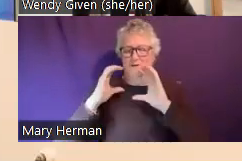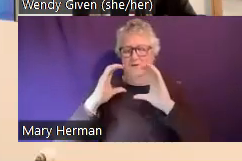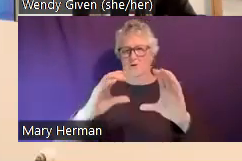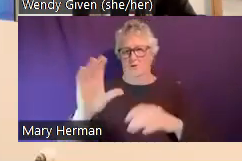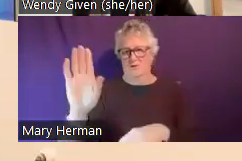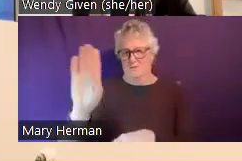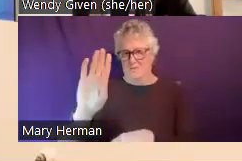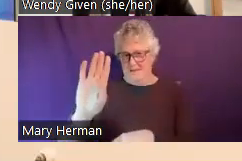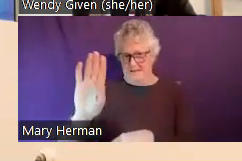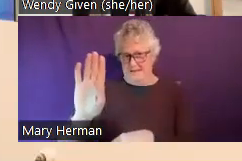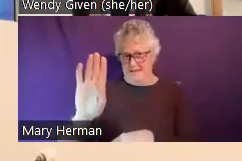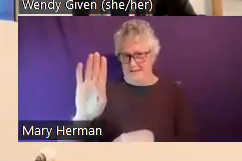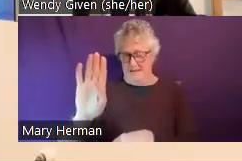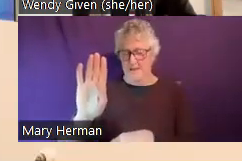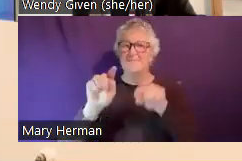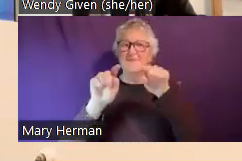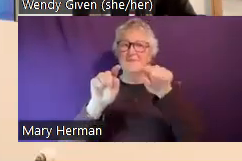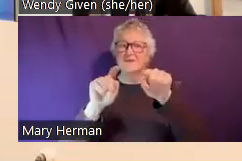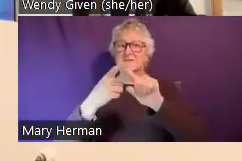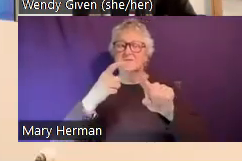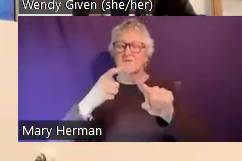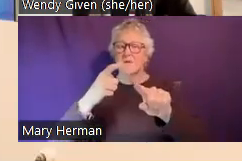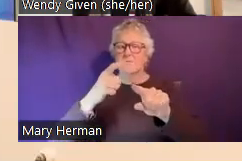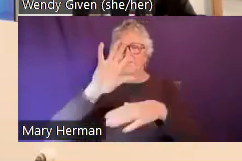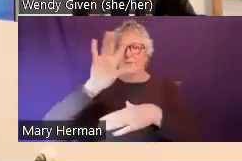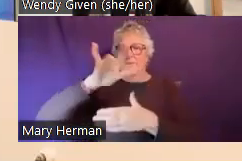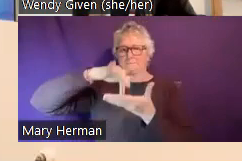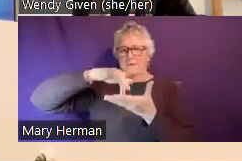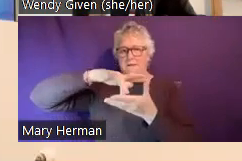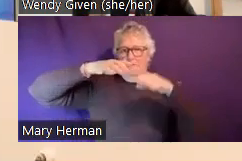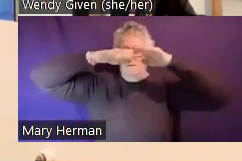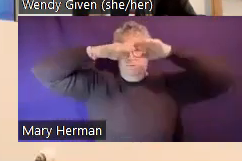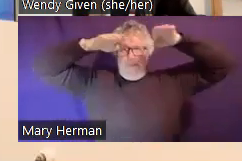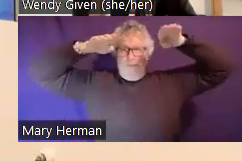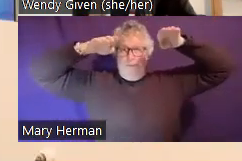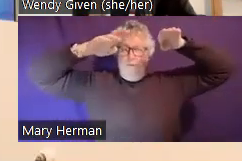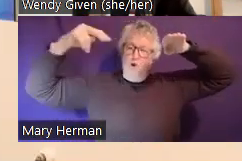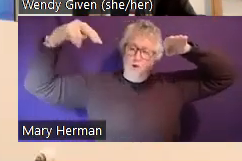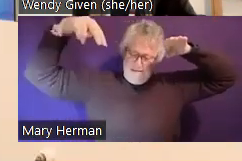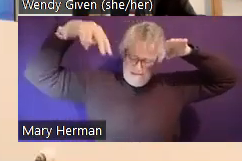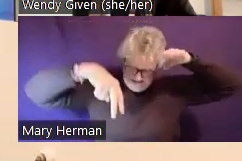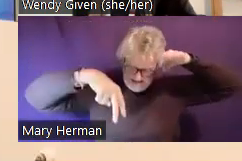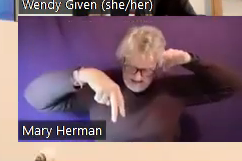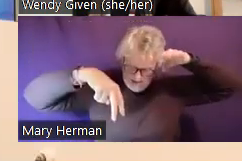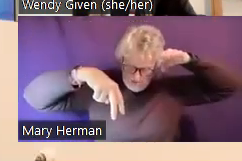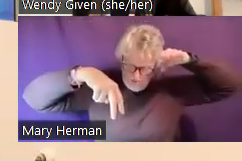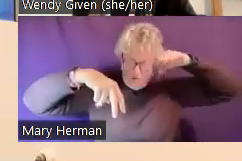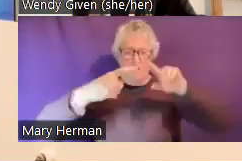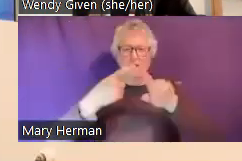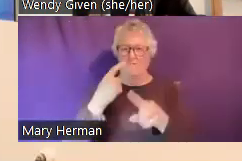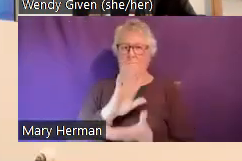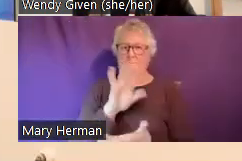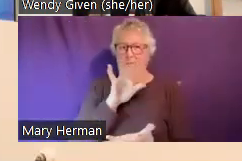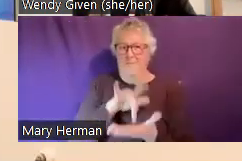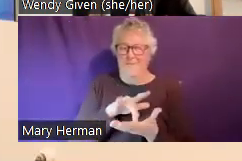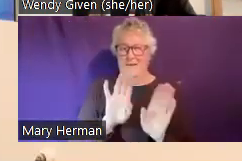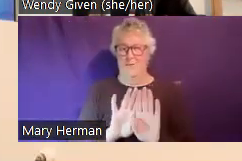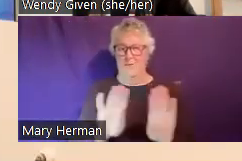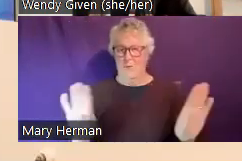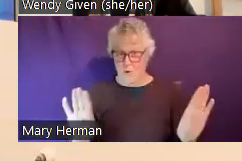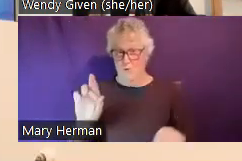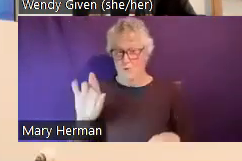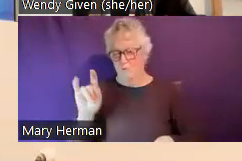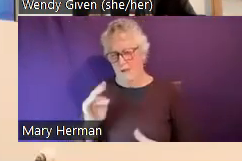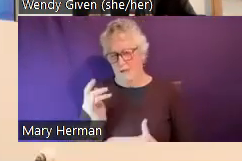mezzanine level looking down at this long wood wall that Ryan designed that you then see details